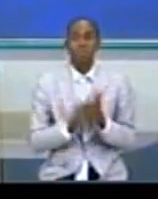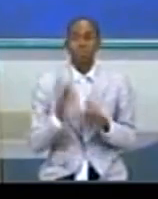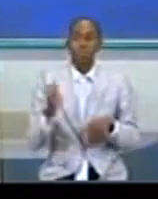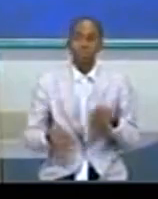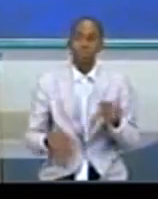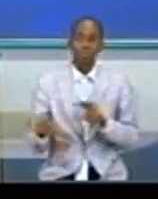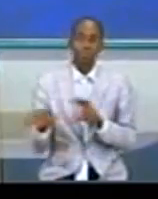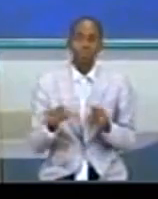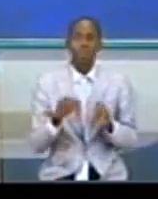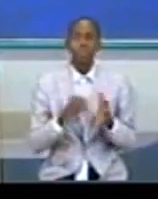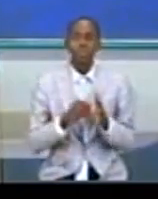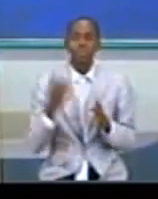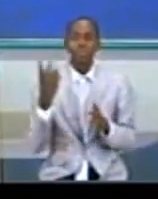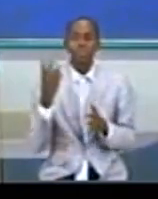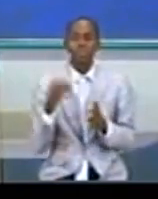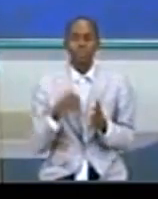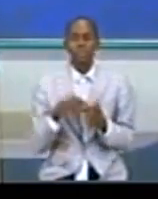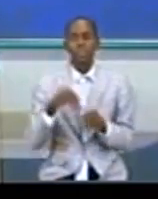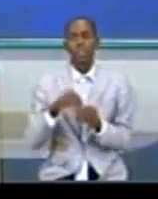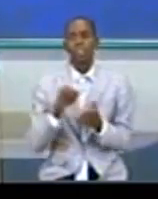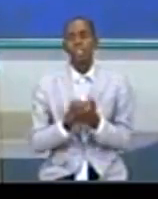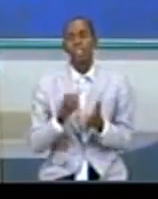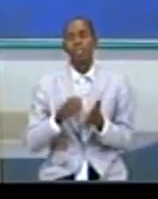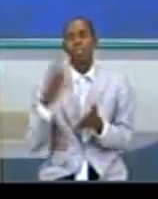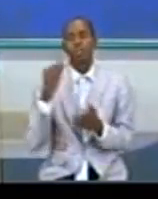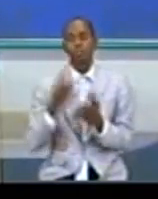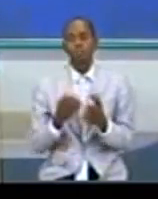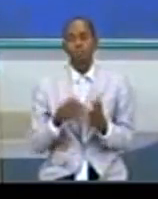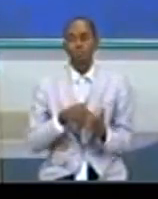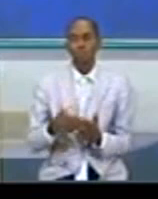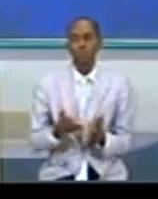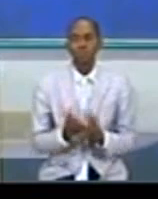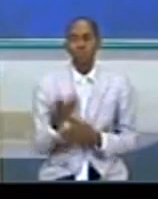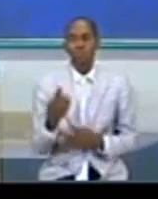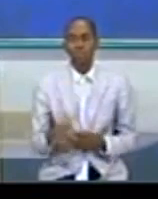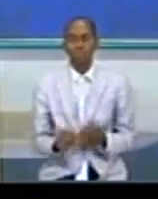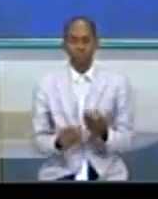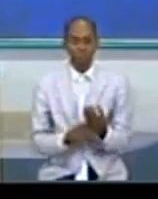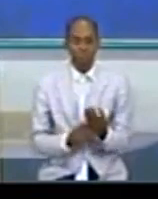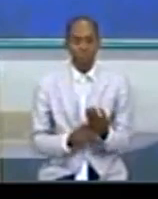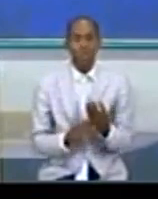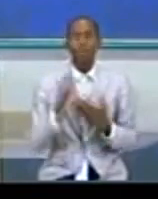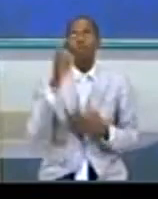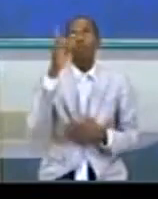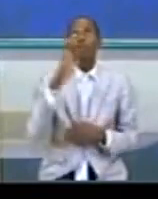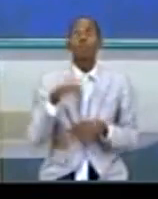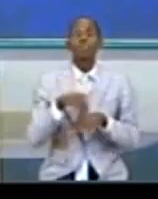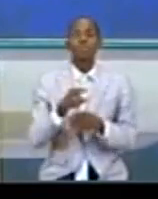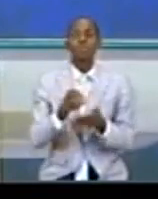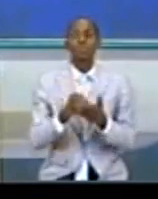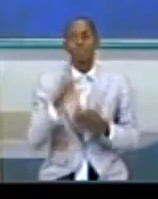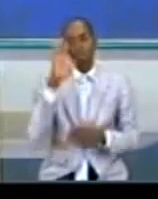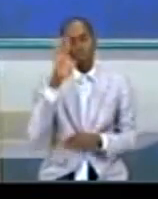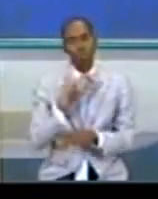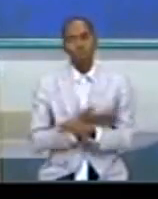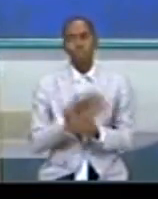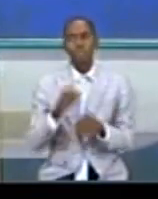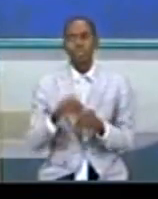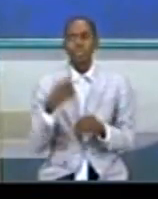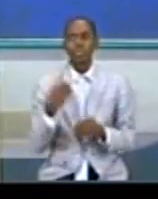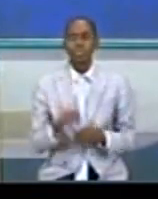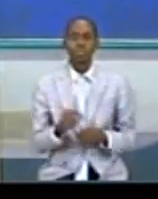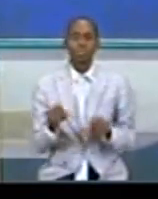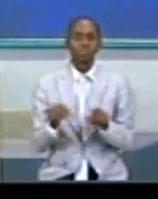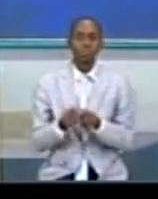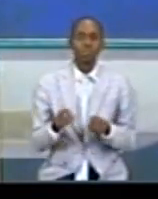was weak through the flesh, God sending his own Son in the likeness of